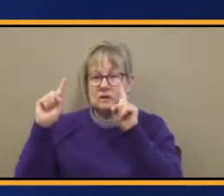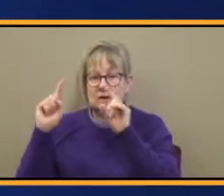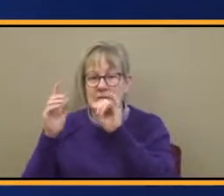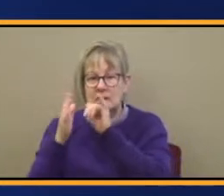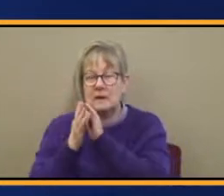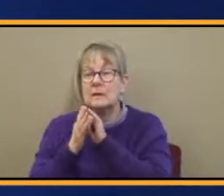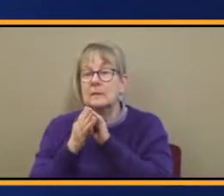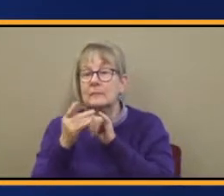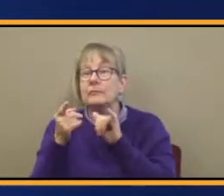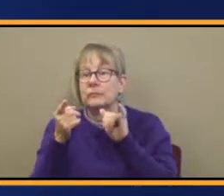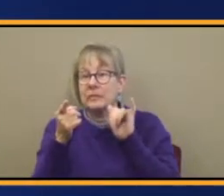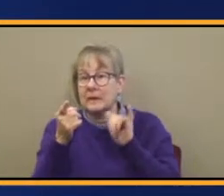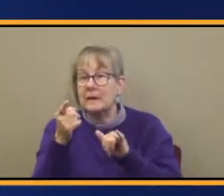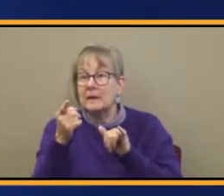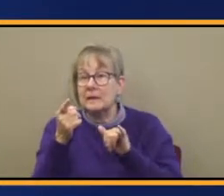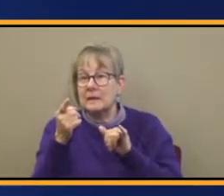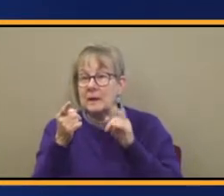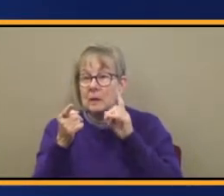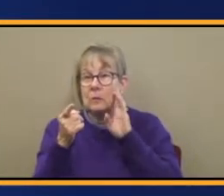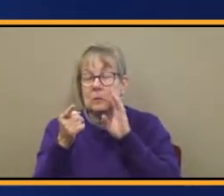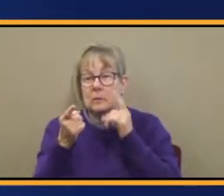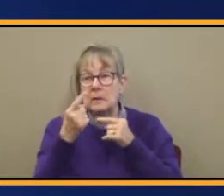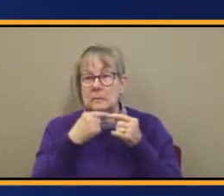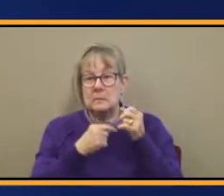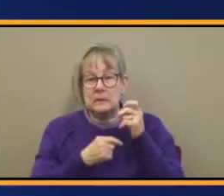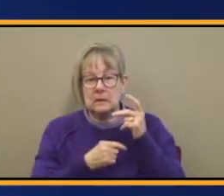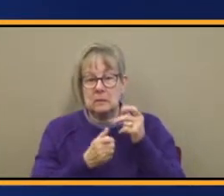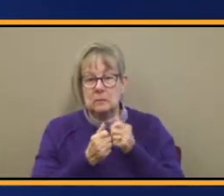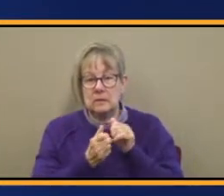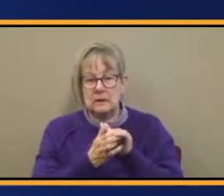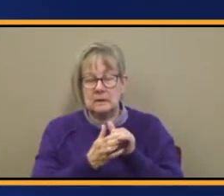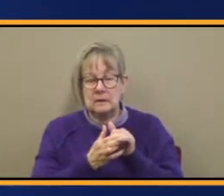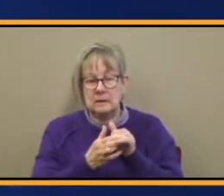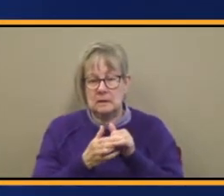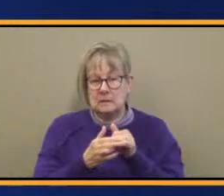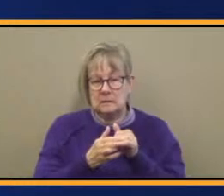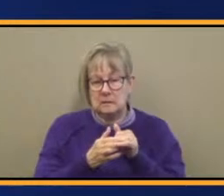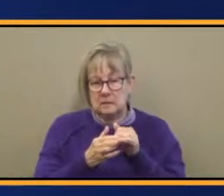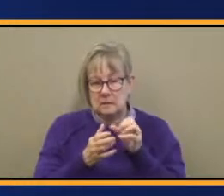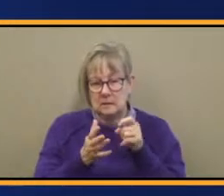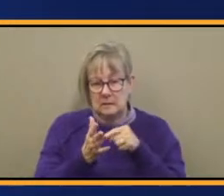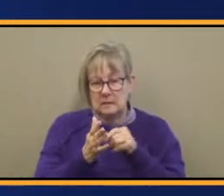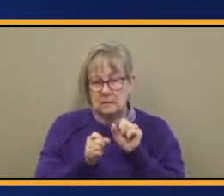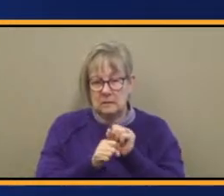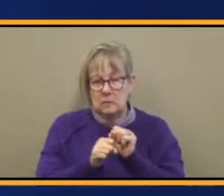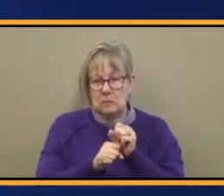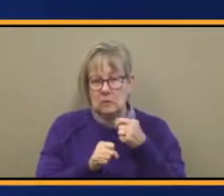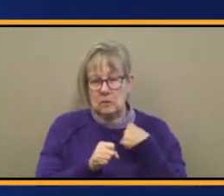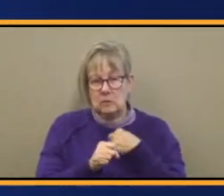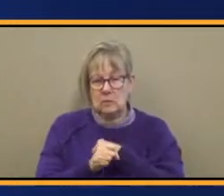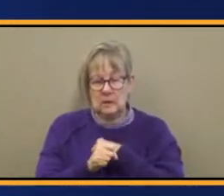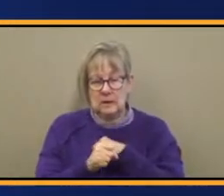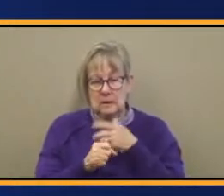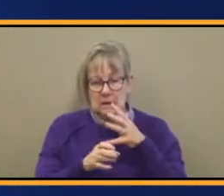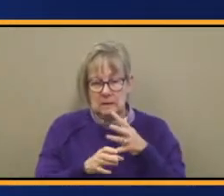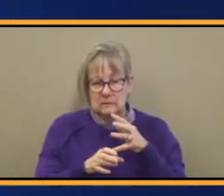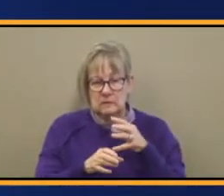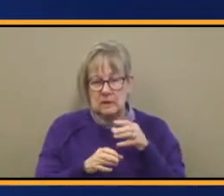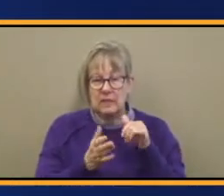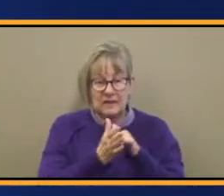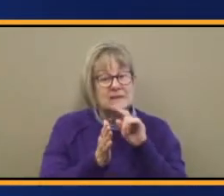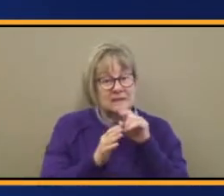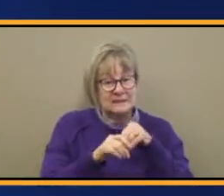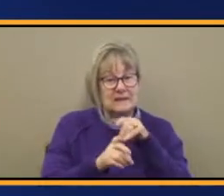we've already done some work on that. That'll be coming back pretty soon. Thank you. This is budget season, folks, so this is the work we have to put in.